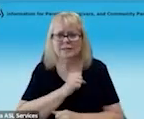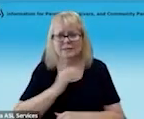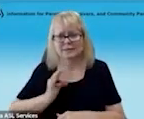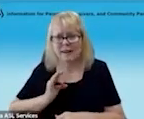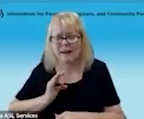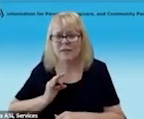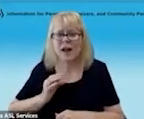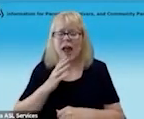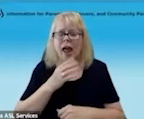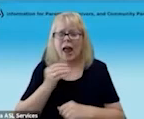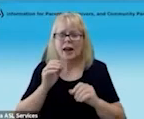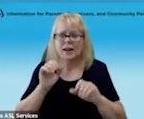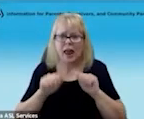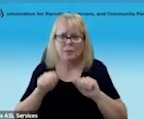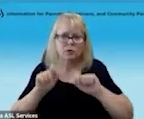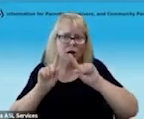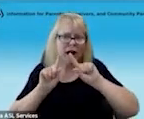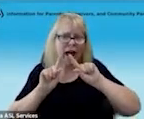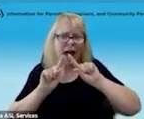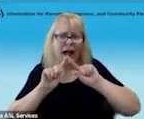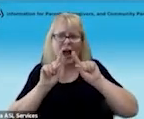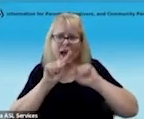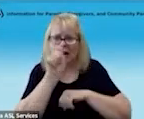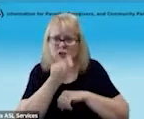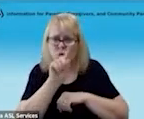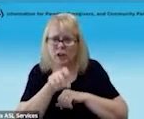data, transparent information. Our